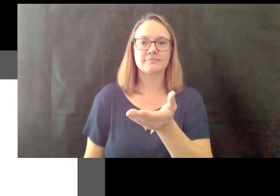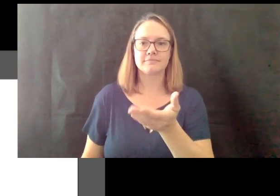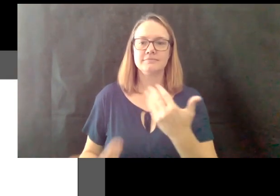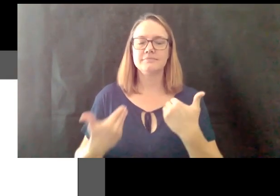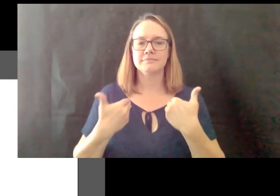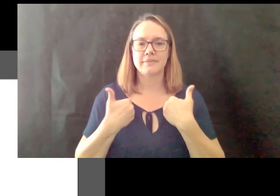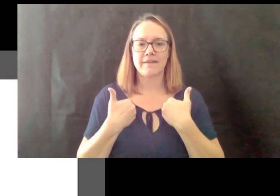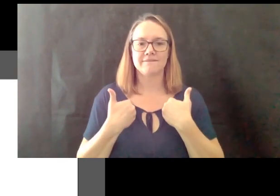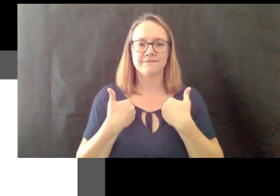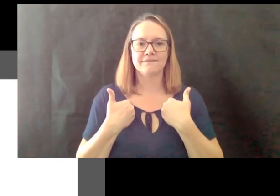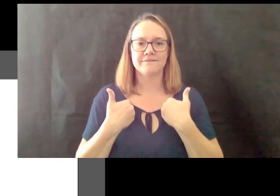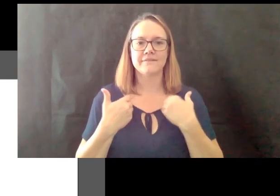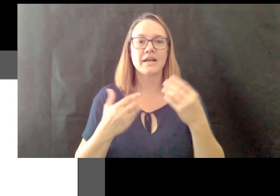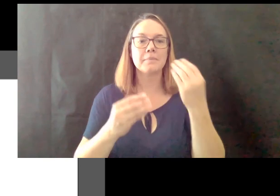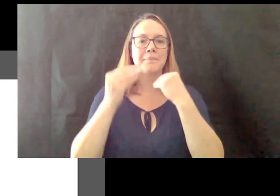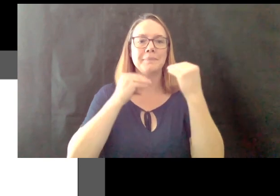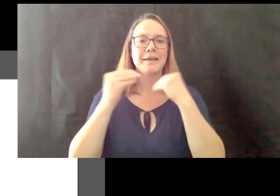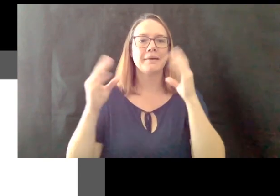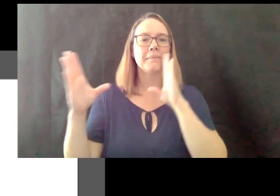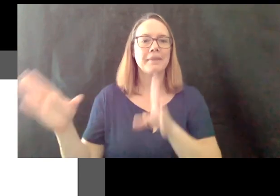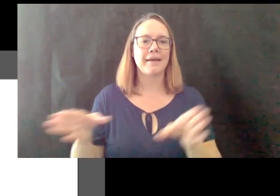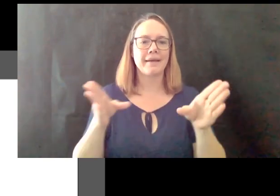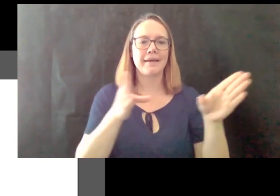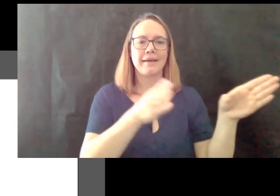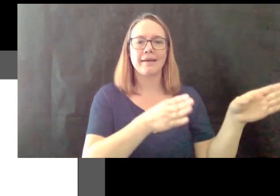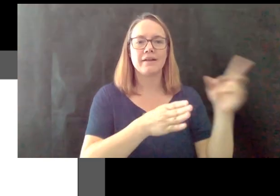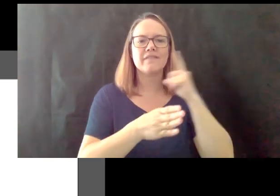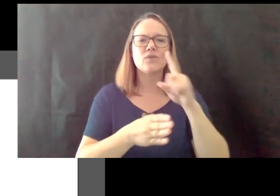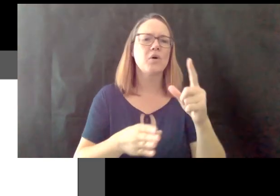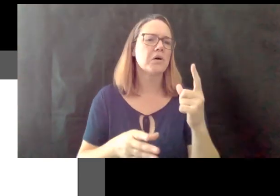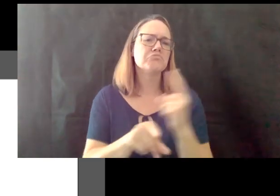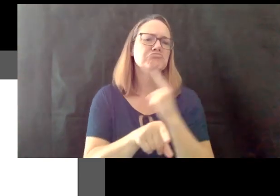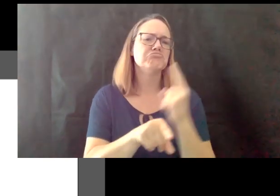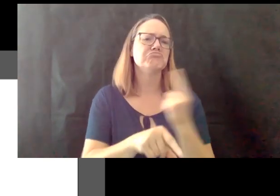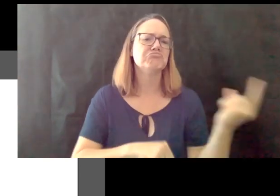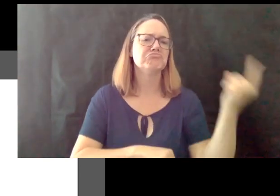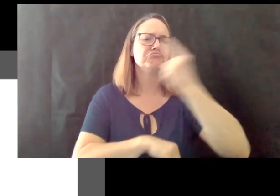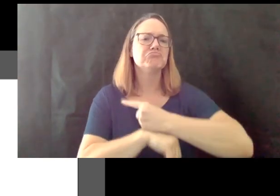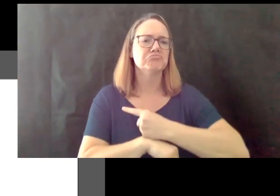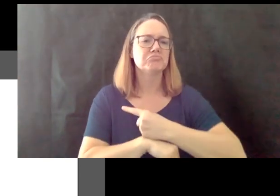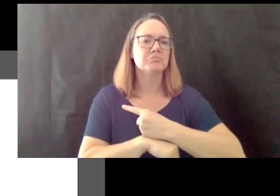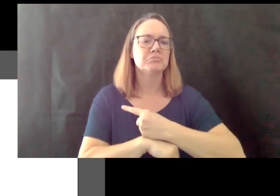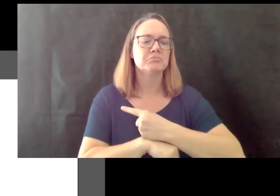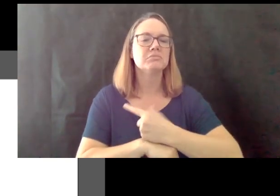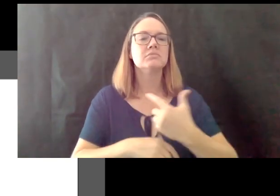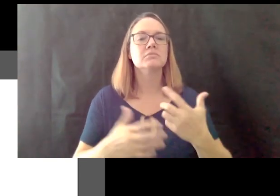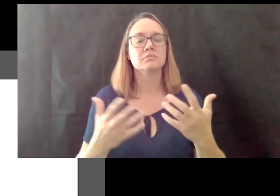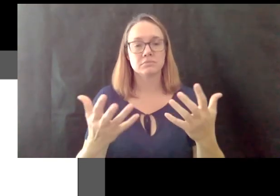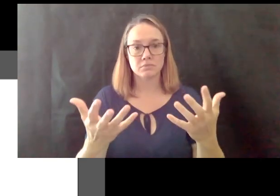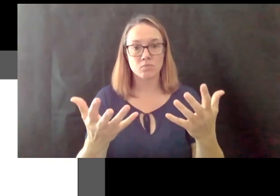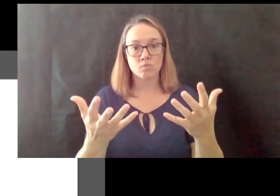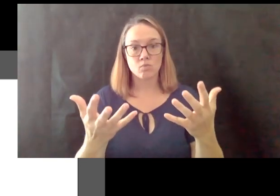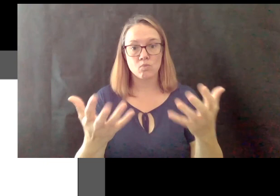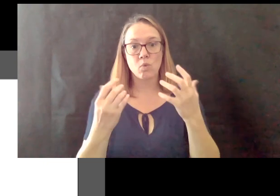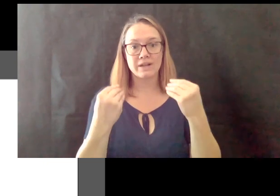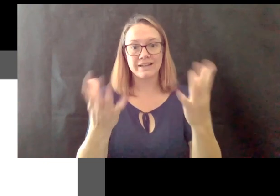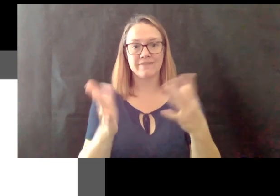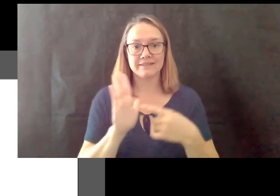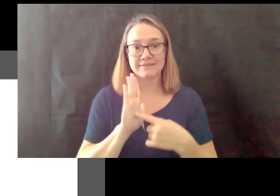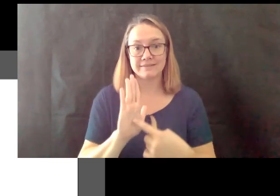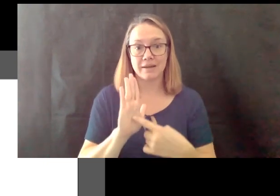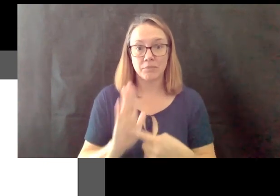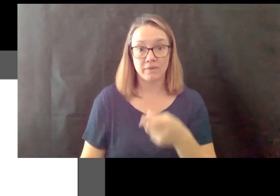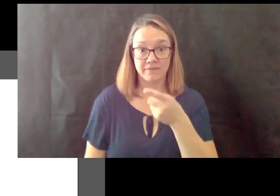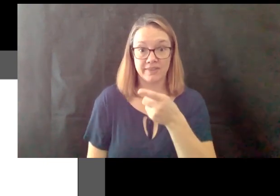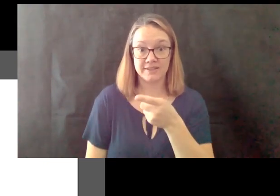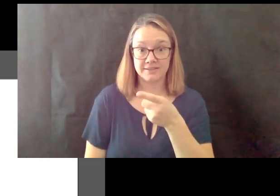So here we have a meal plan for just your average day. We want